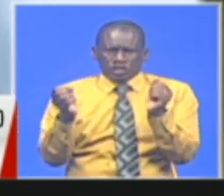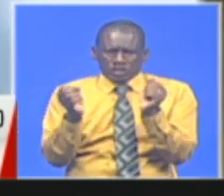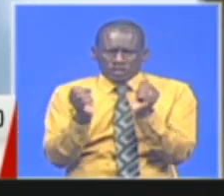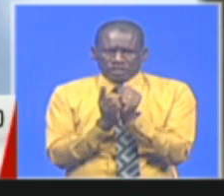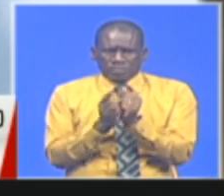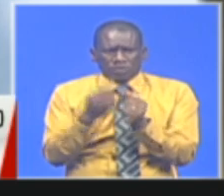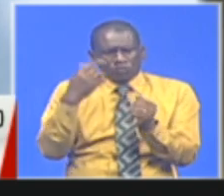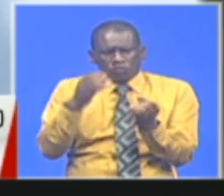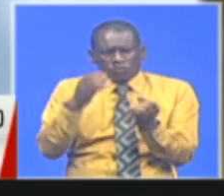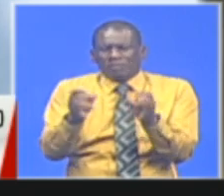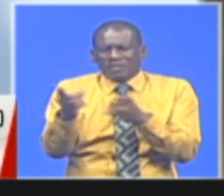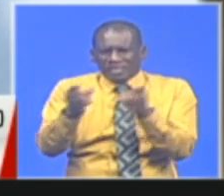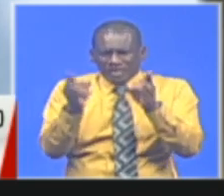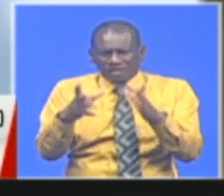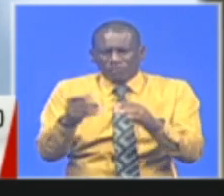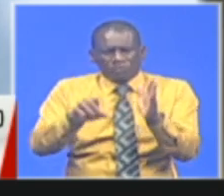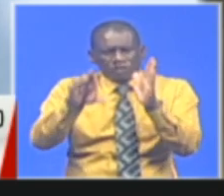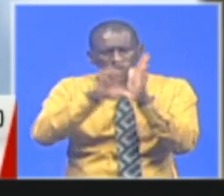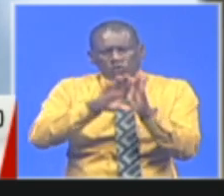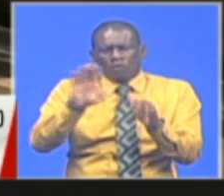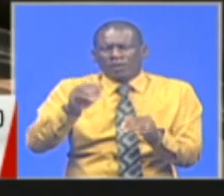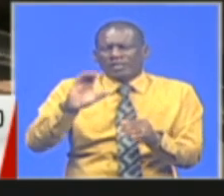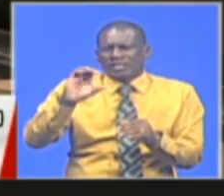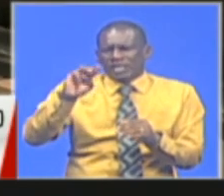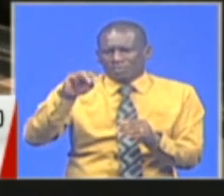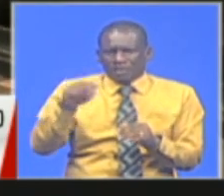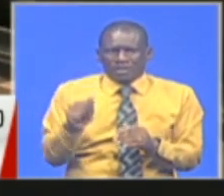directors according to regulations by the Capital Markets